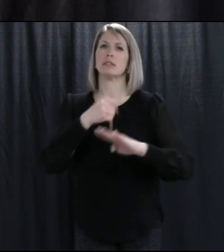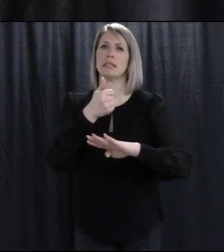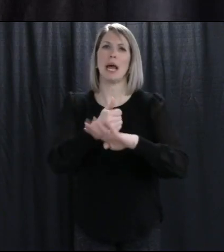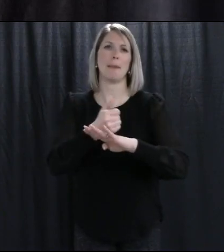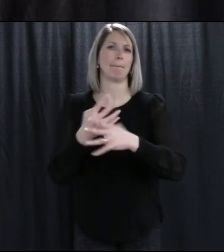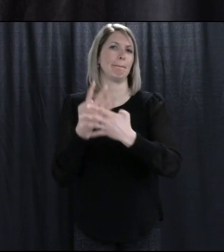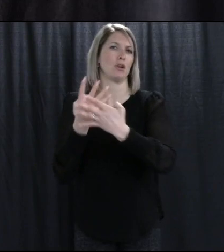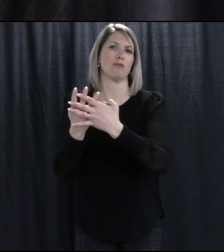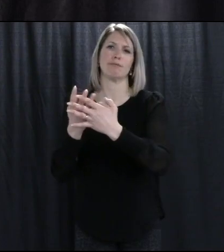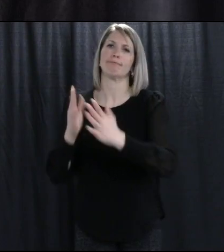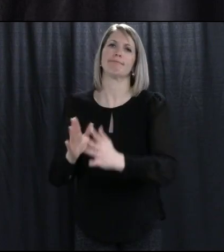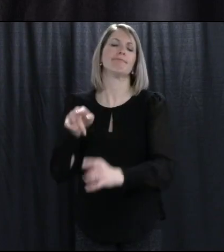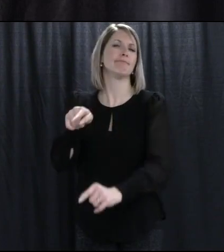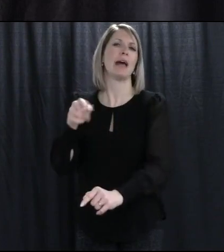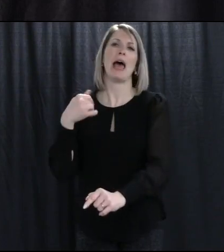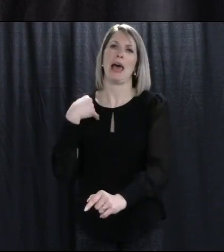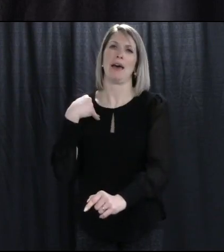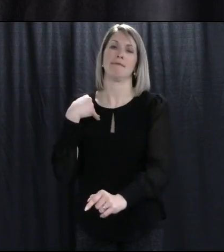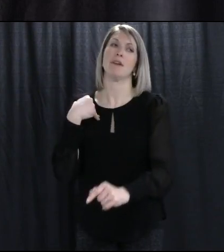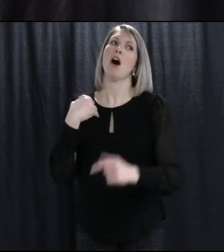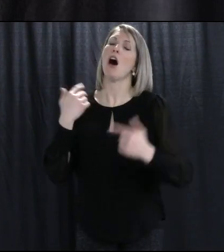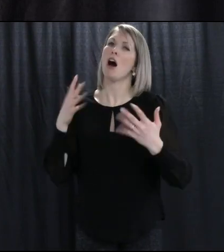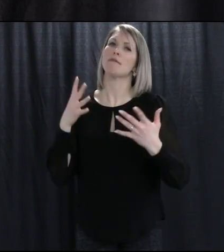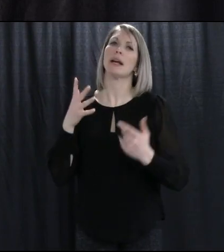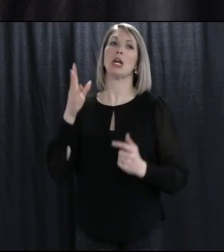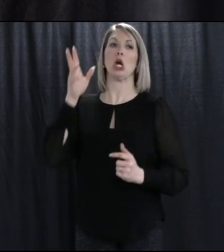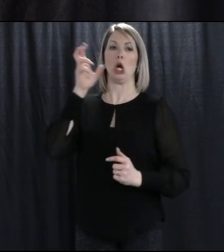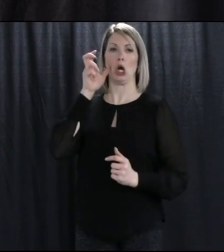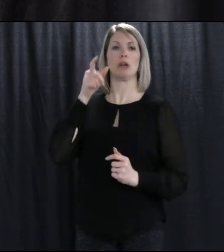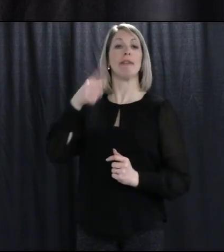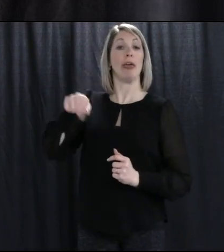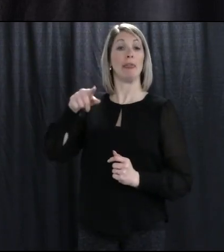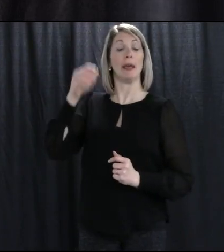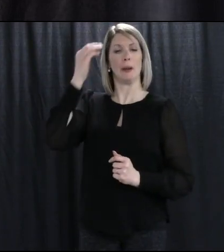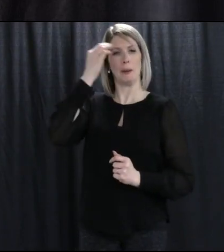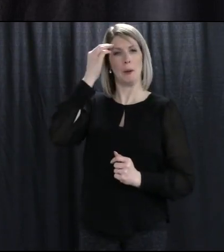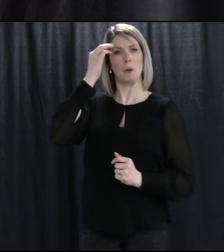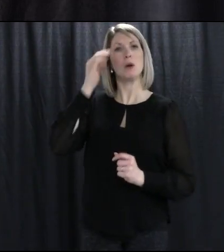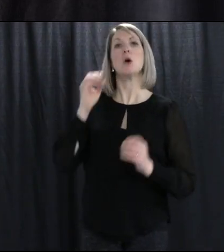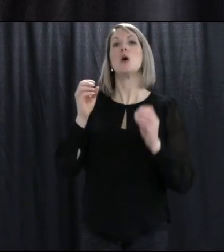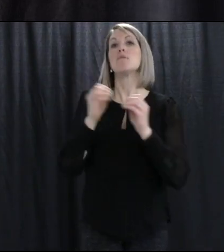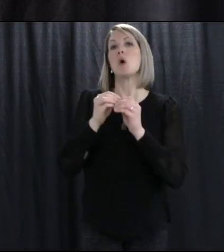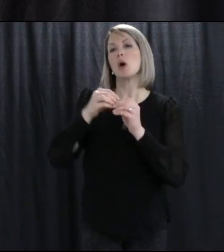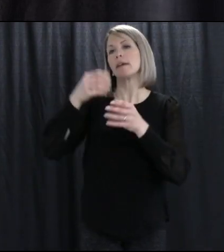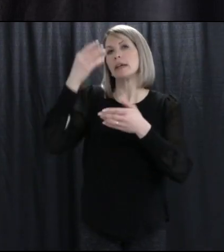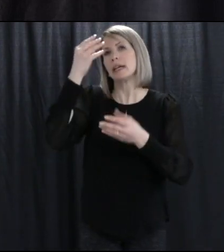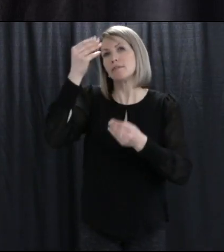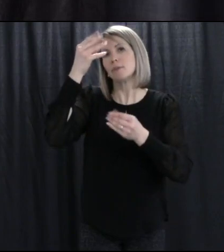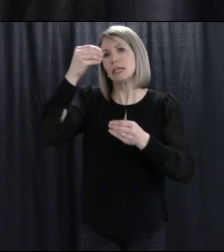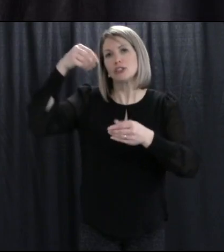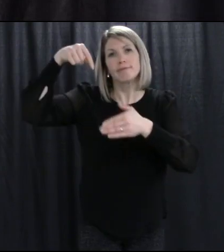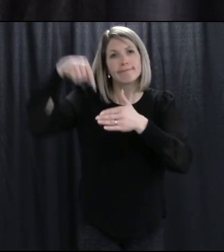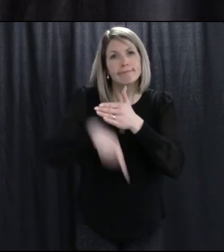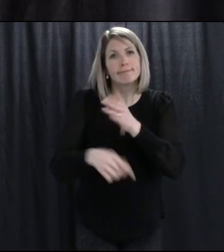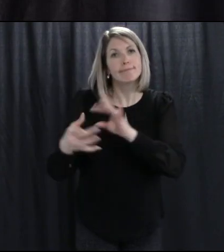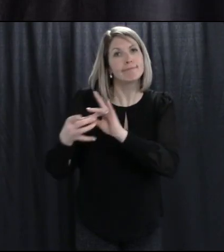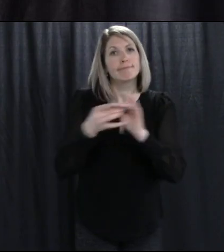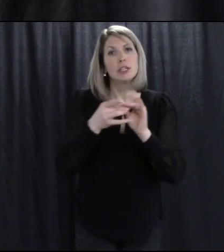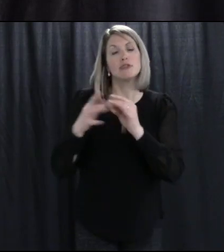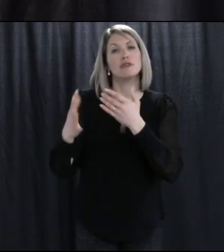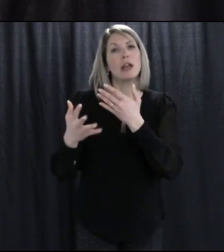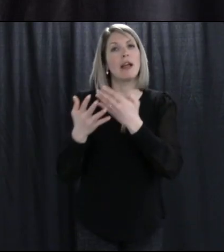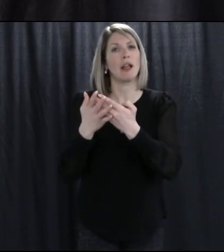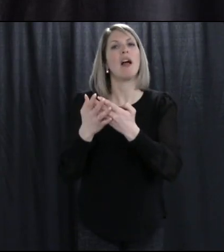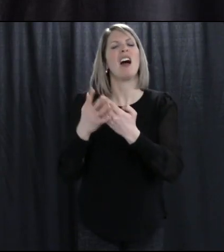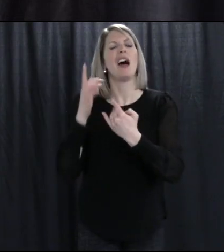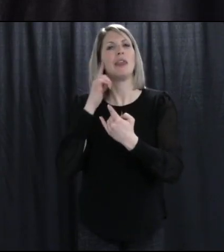in corrections is that they have started down that road. If you want more granular detail of what's on the ground at the moment, I would probably